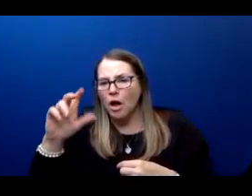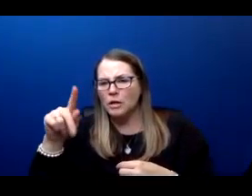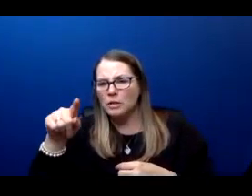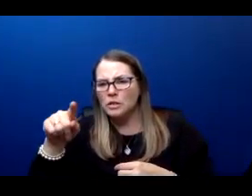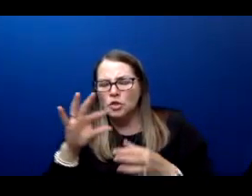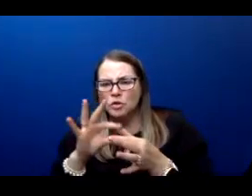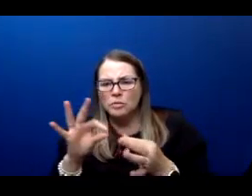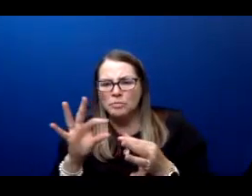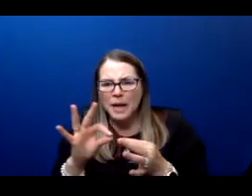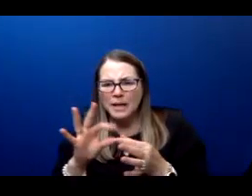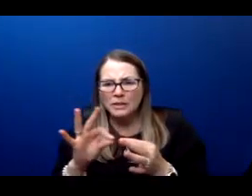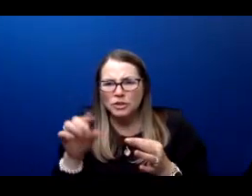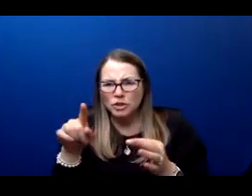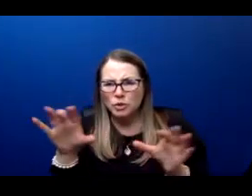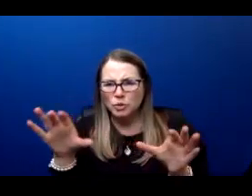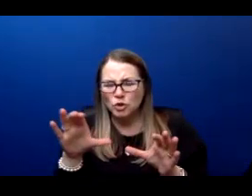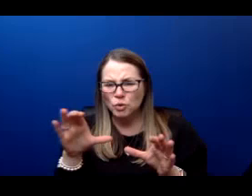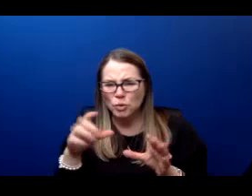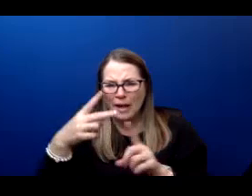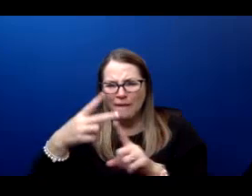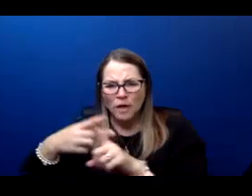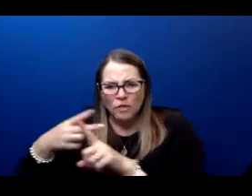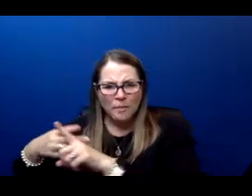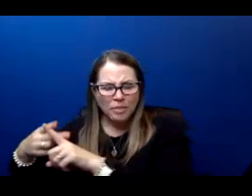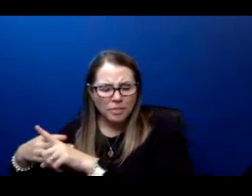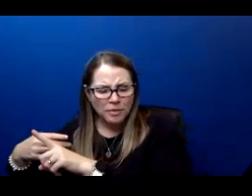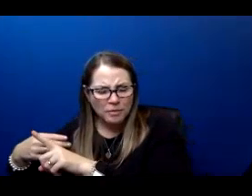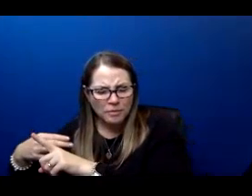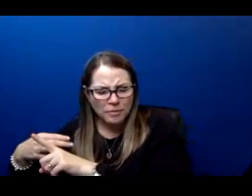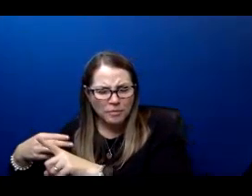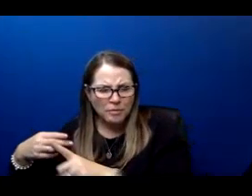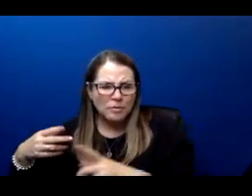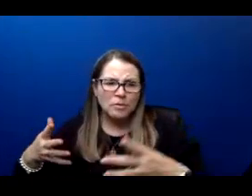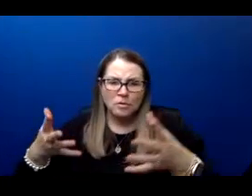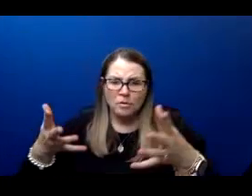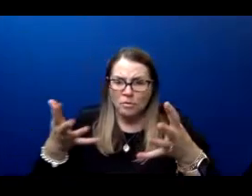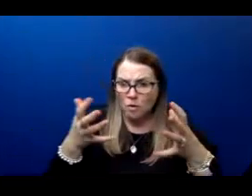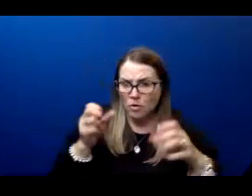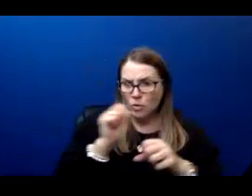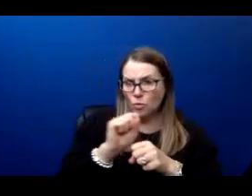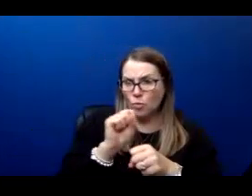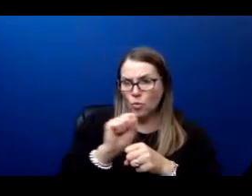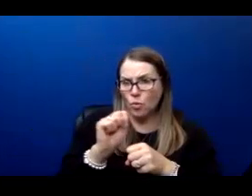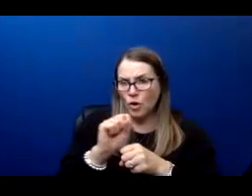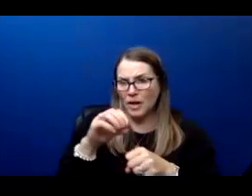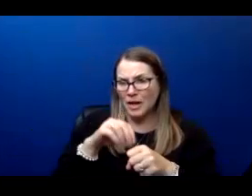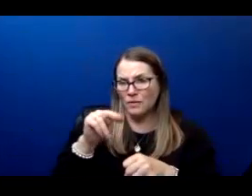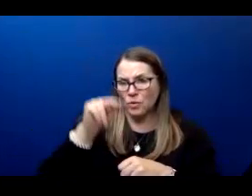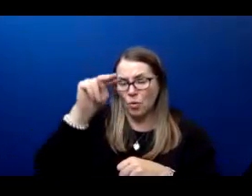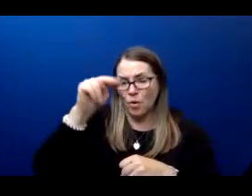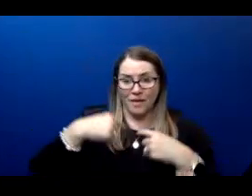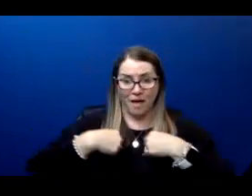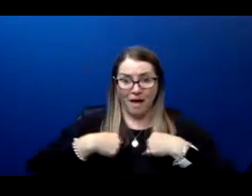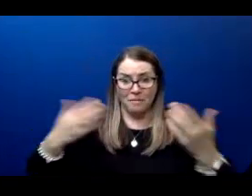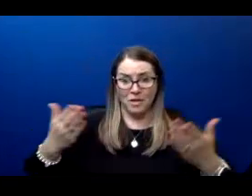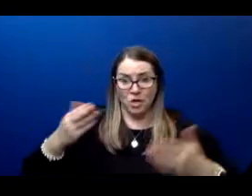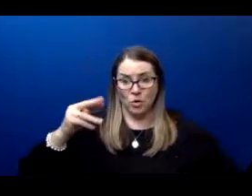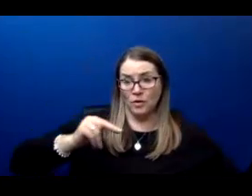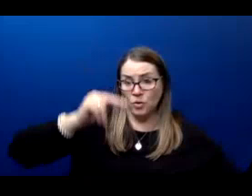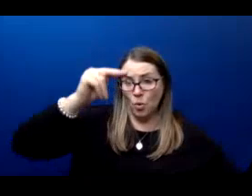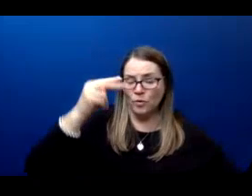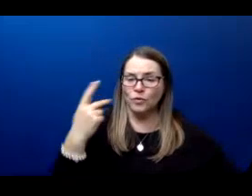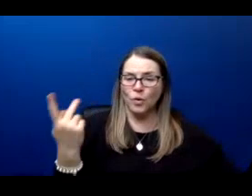event that you do every other month, and wanting to get kind of work going here in the north. I'm here in the north as well, and I know that you